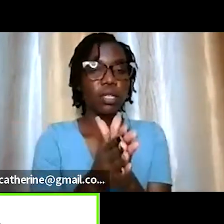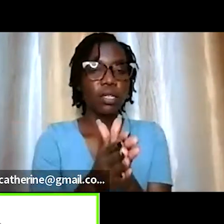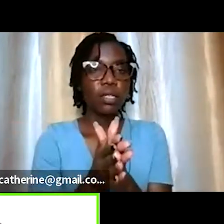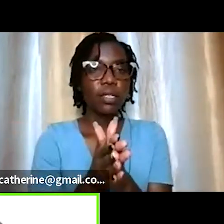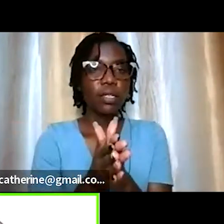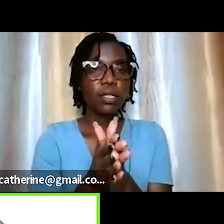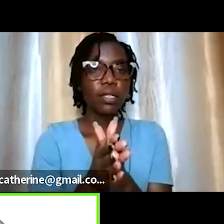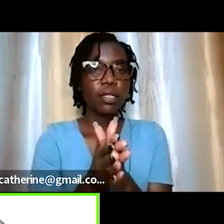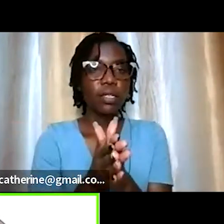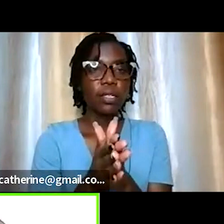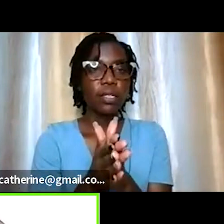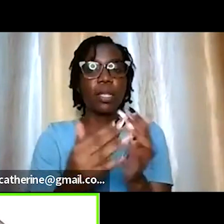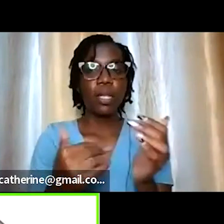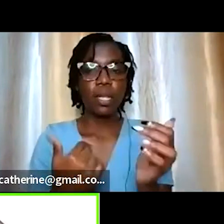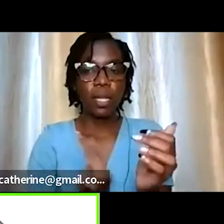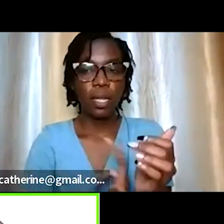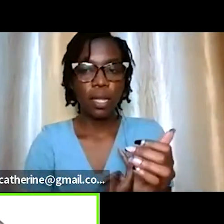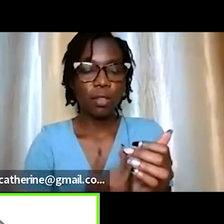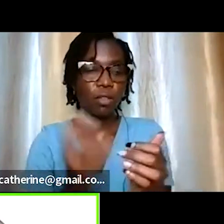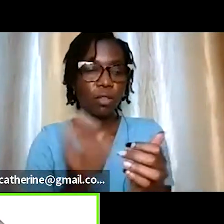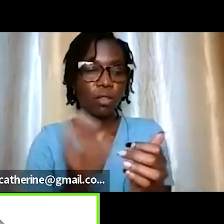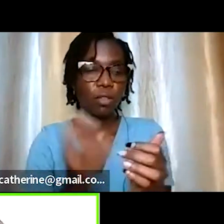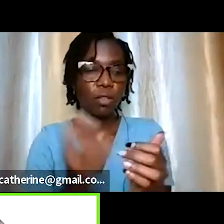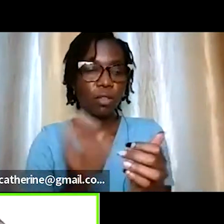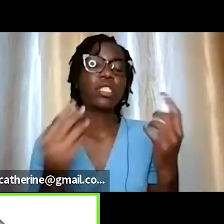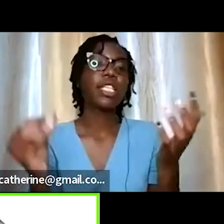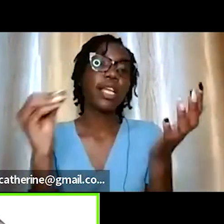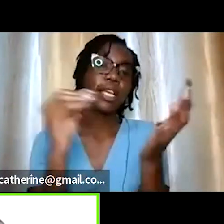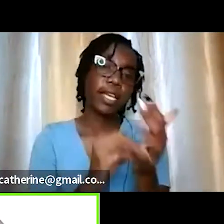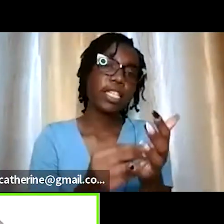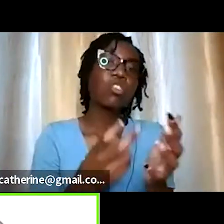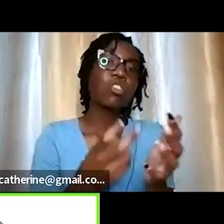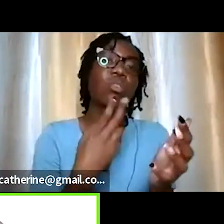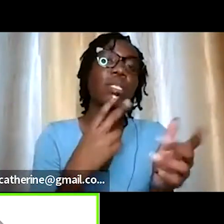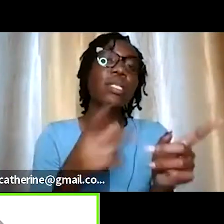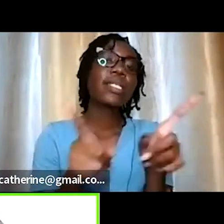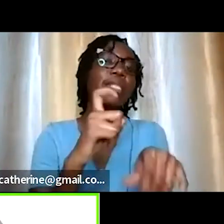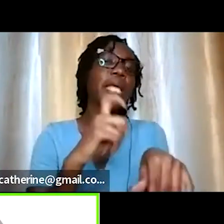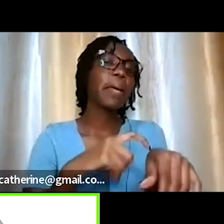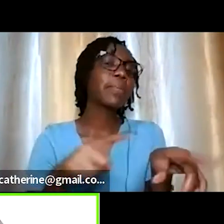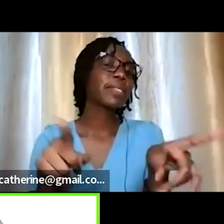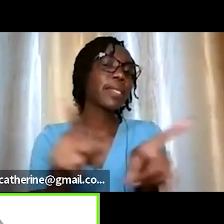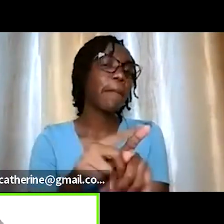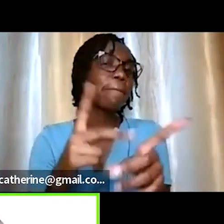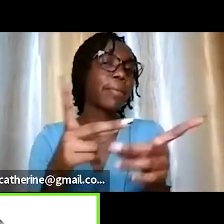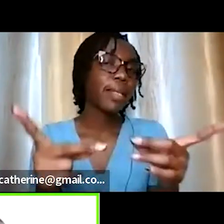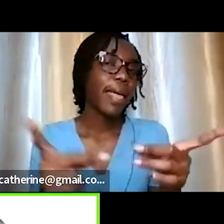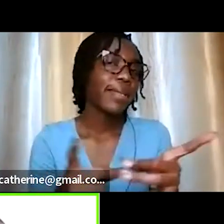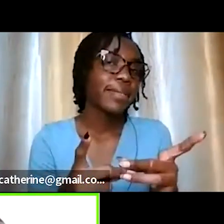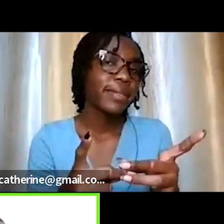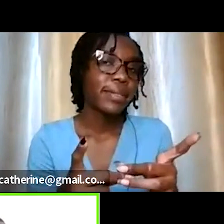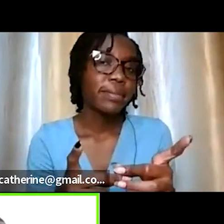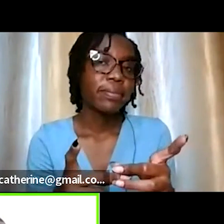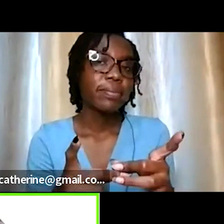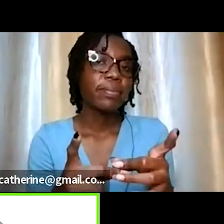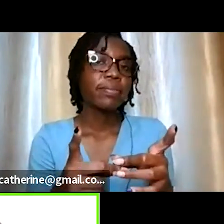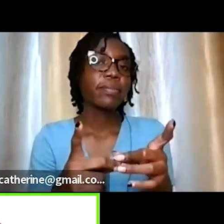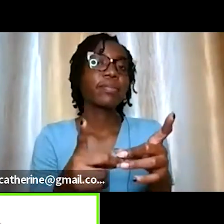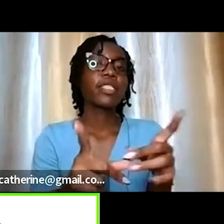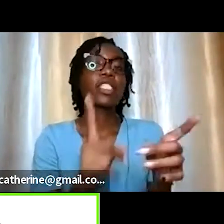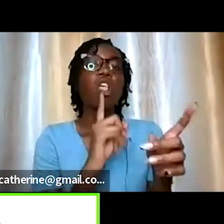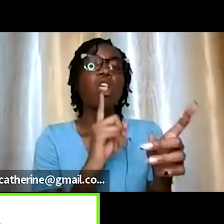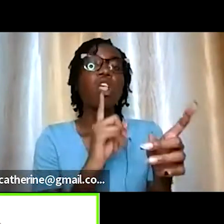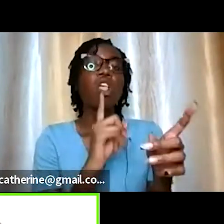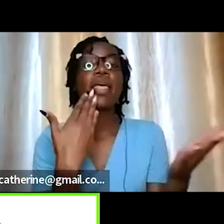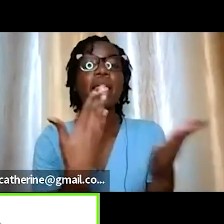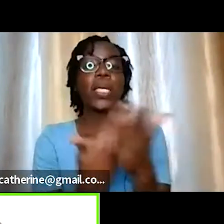you again on Tuesday, same time, same place. We are delighted. Thank you and